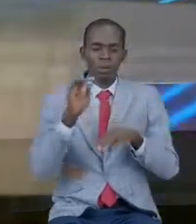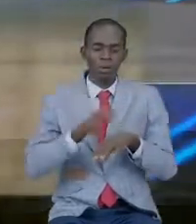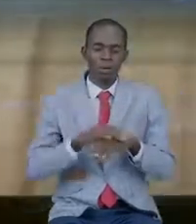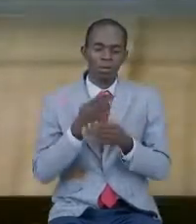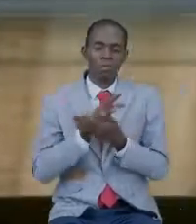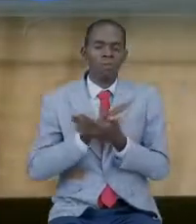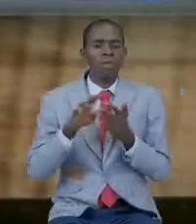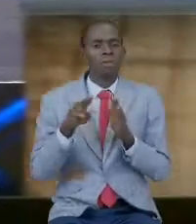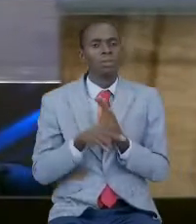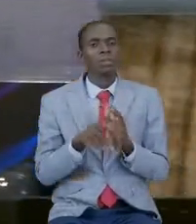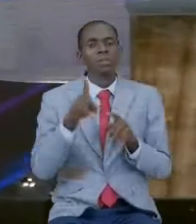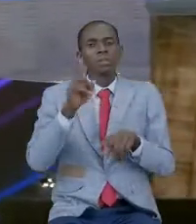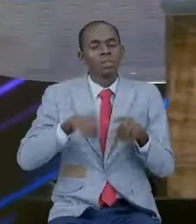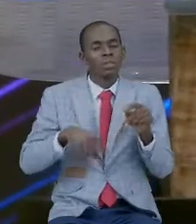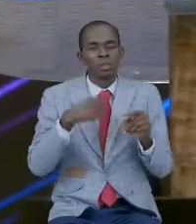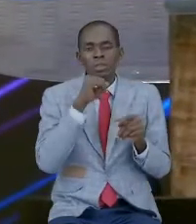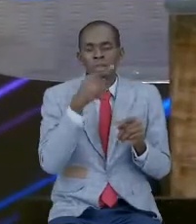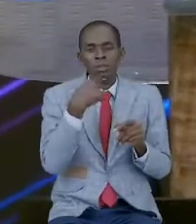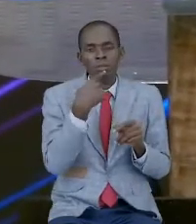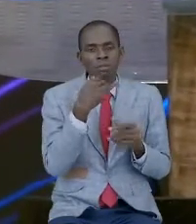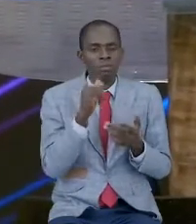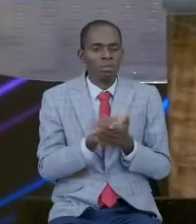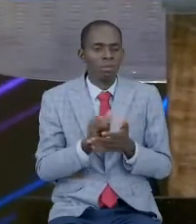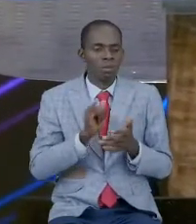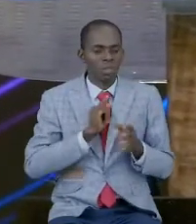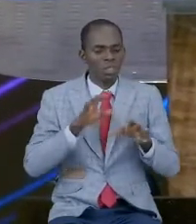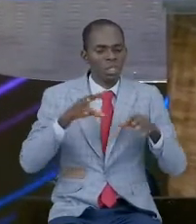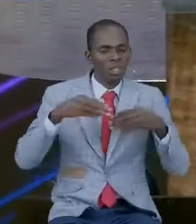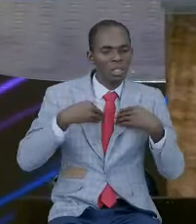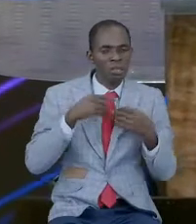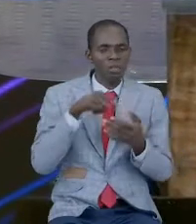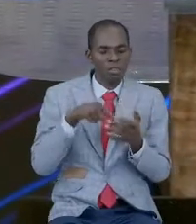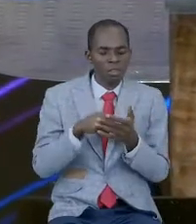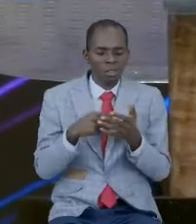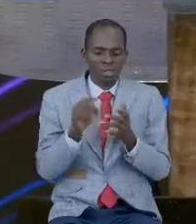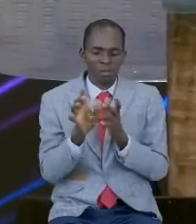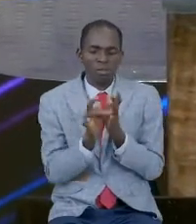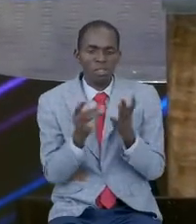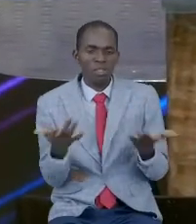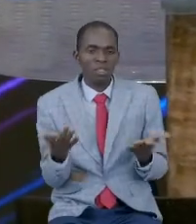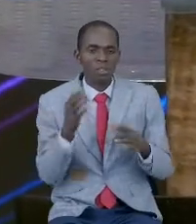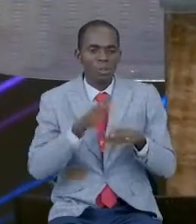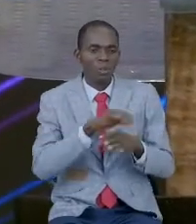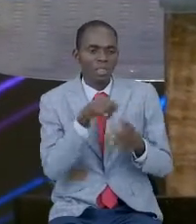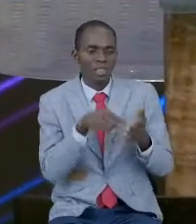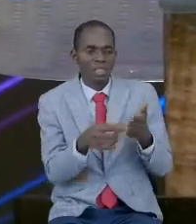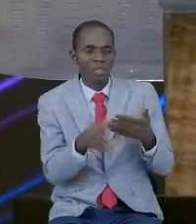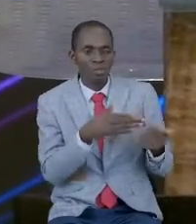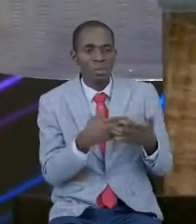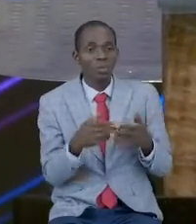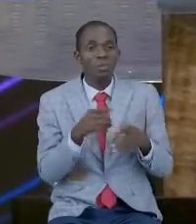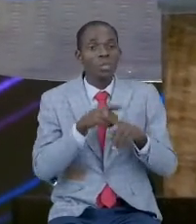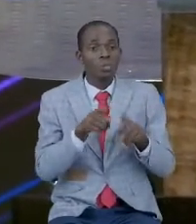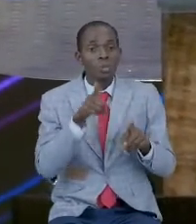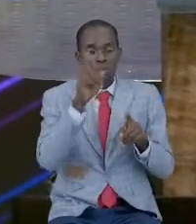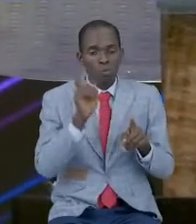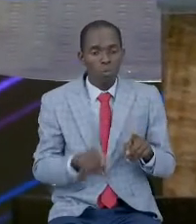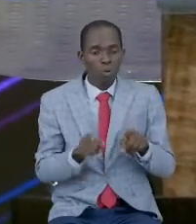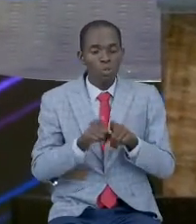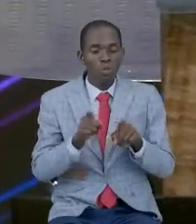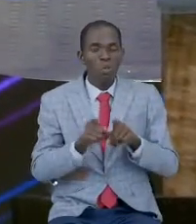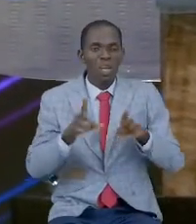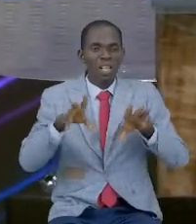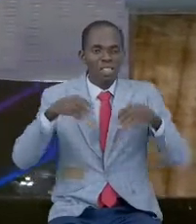say, I accept the scriptures on faith. You must also accept the scriptures on